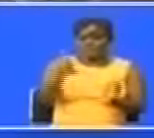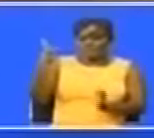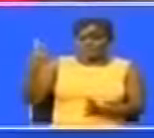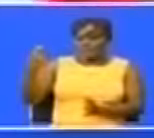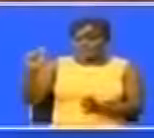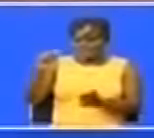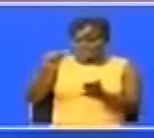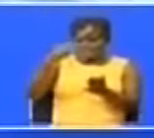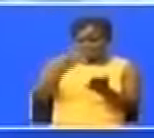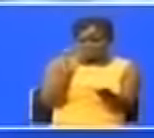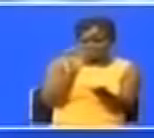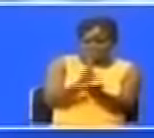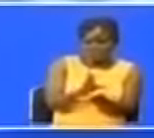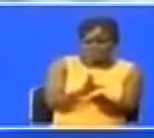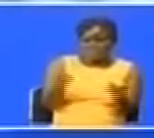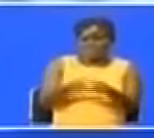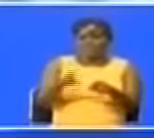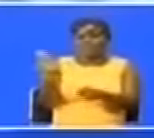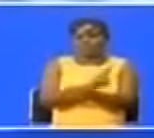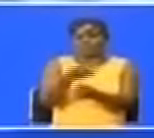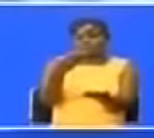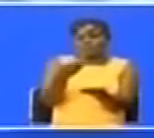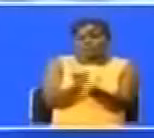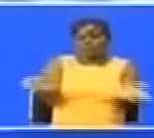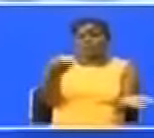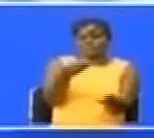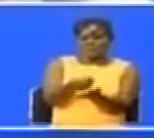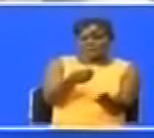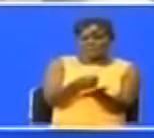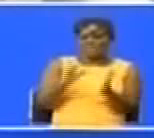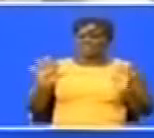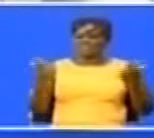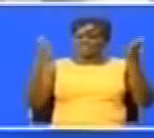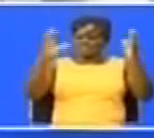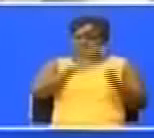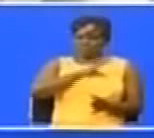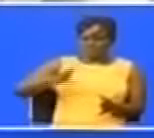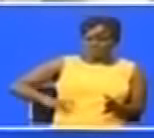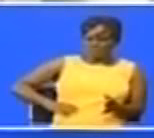been suspended, and the use of public funds to pay for Christmas and New